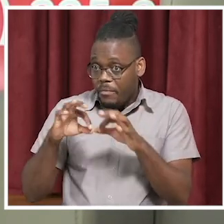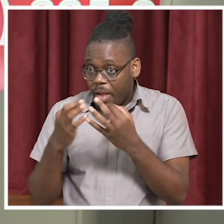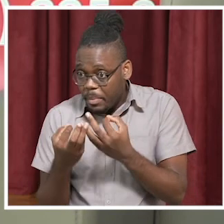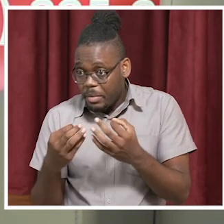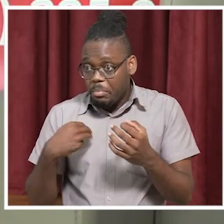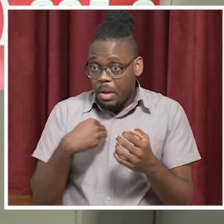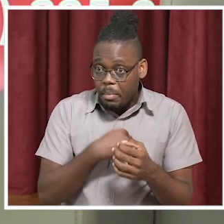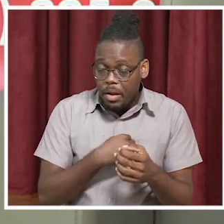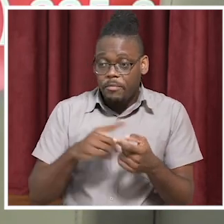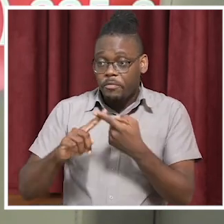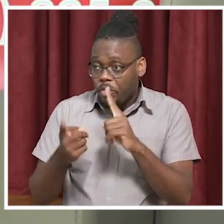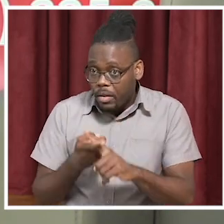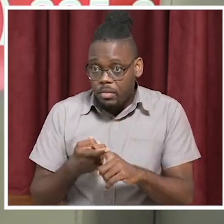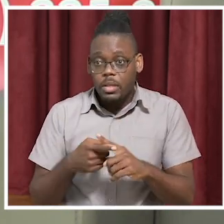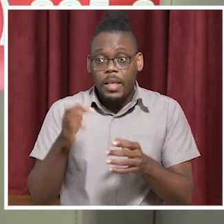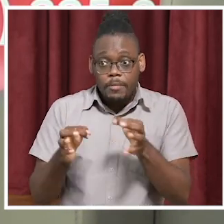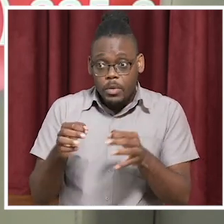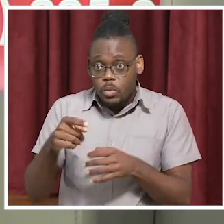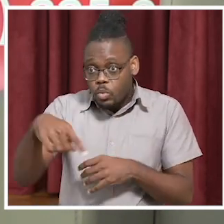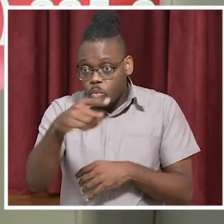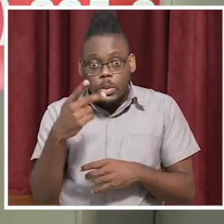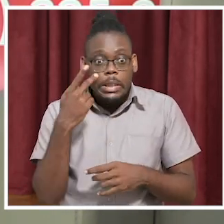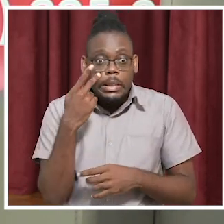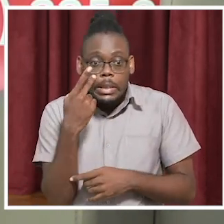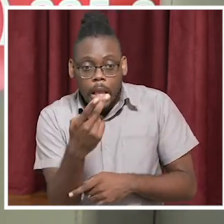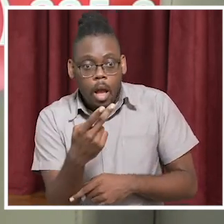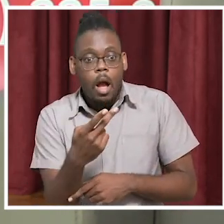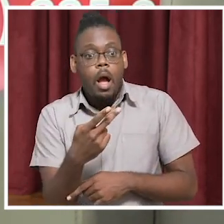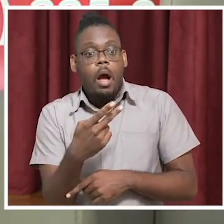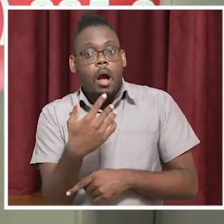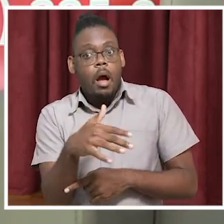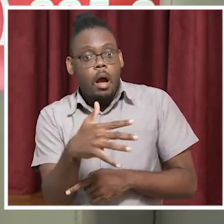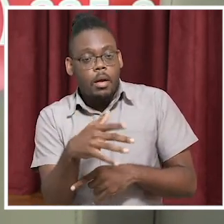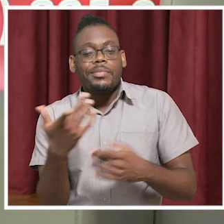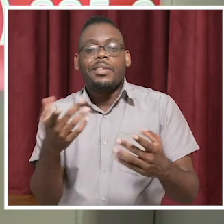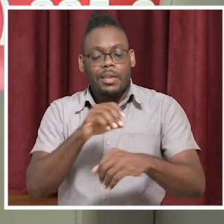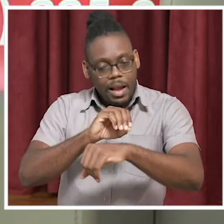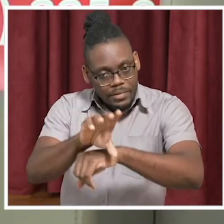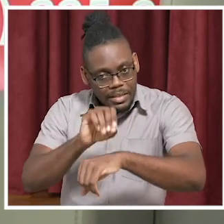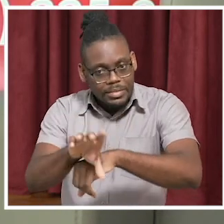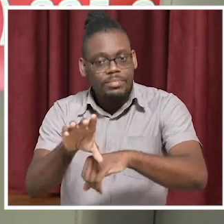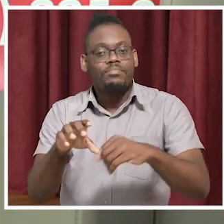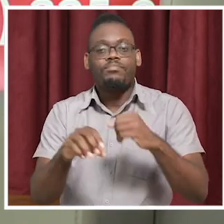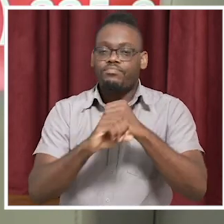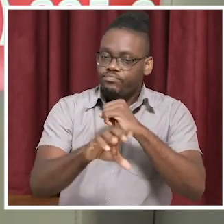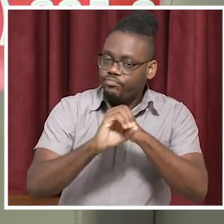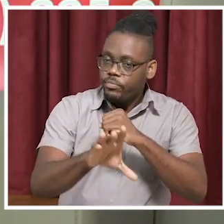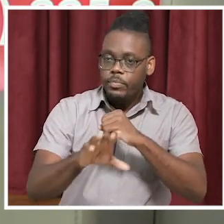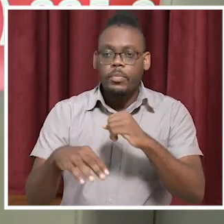information and get it to you. You may not be the person, but use the resources that are nearest to you and people that you can rely